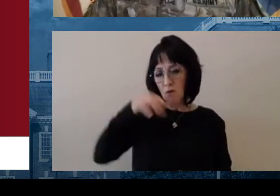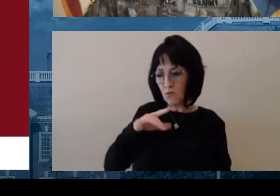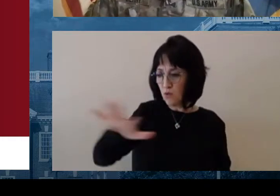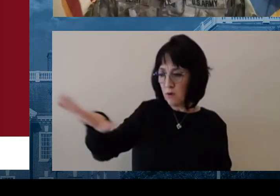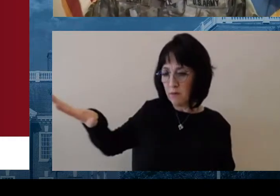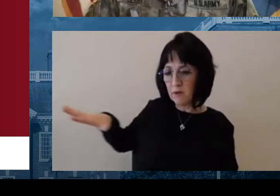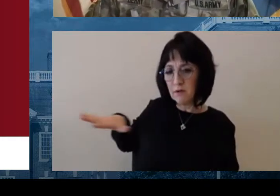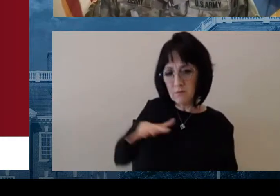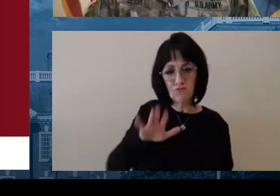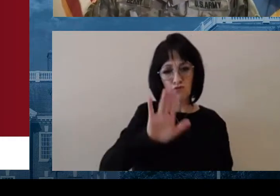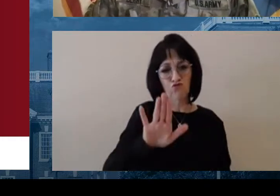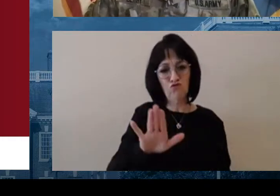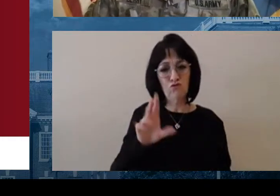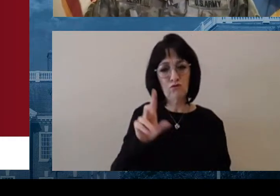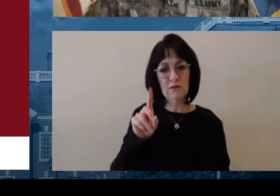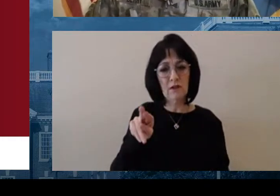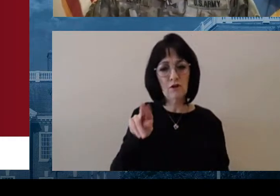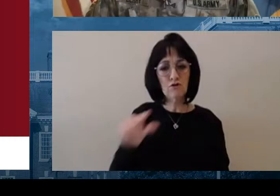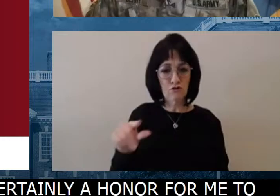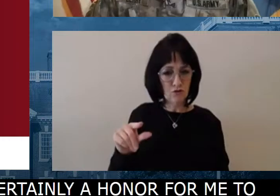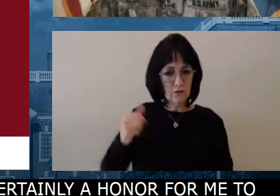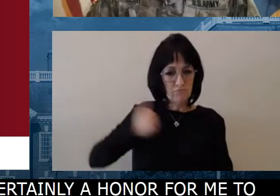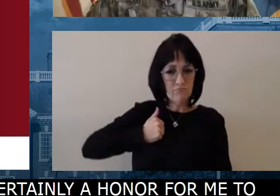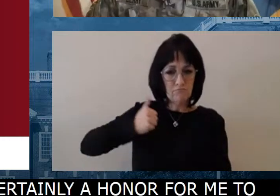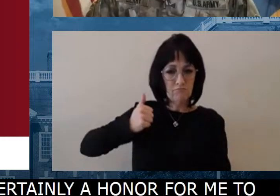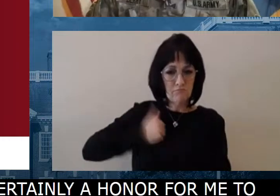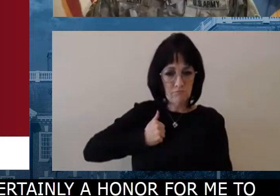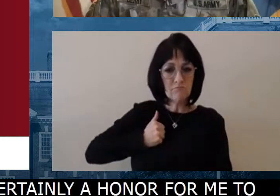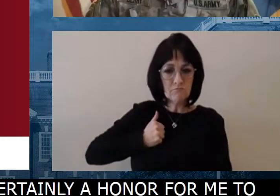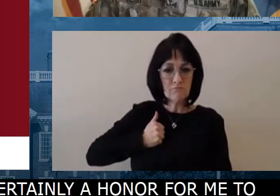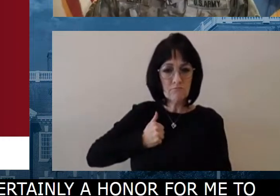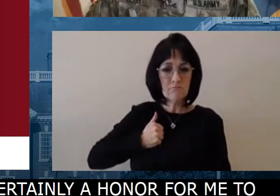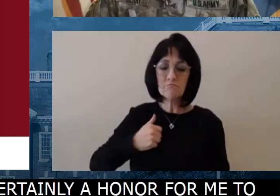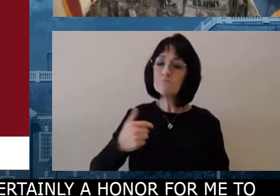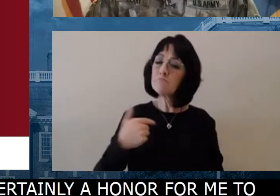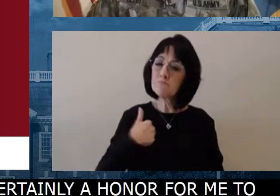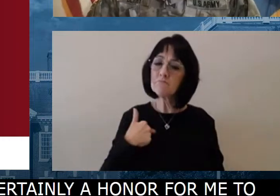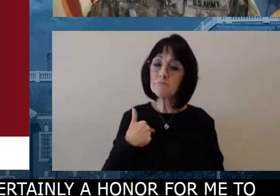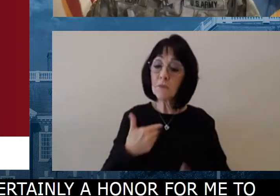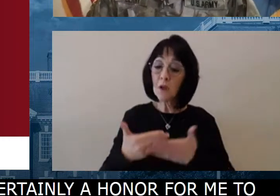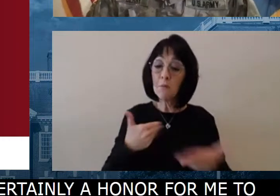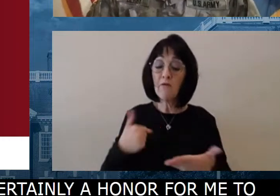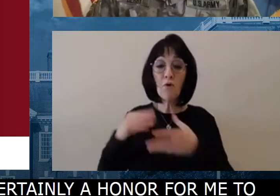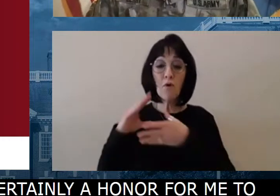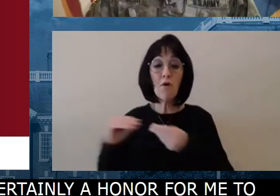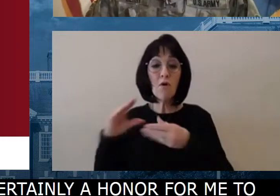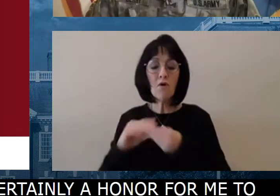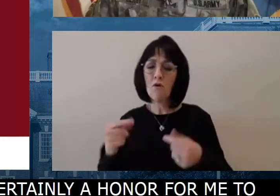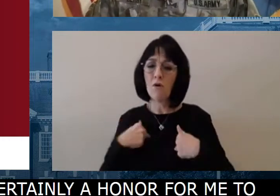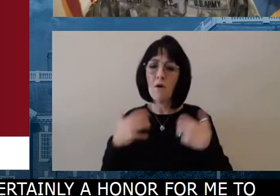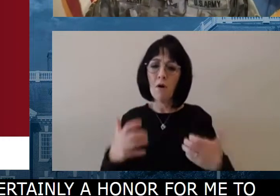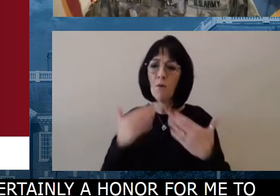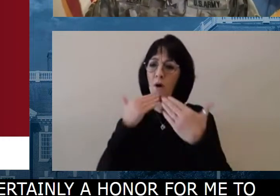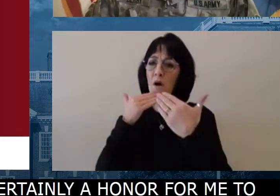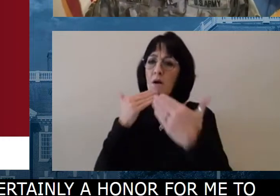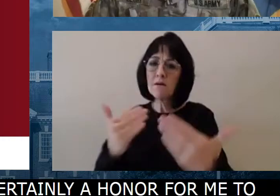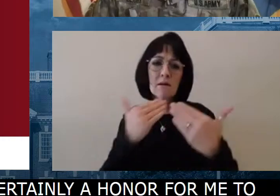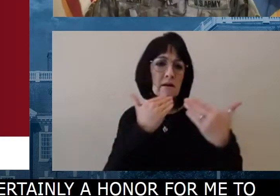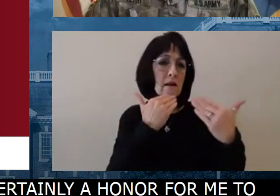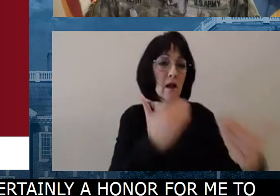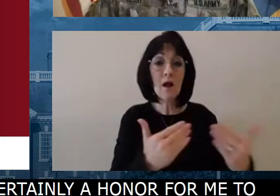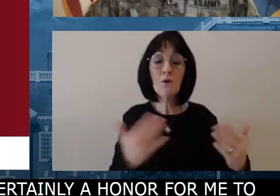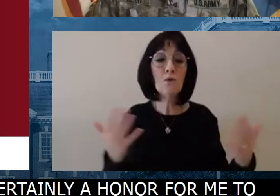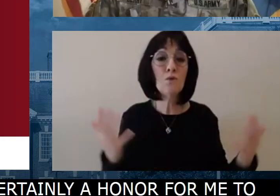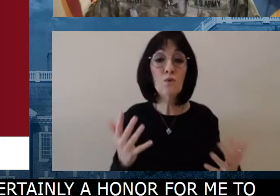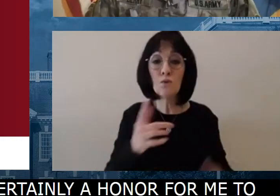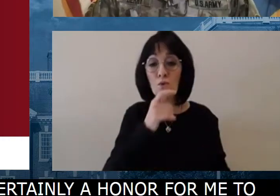would like to take the opportunity to put out a very sincere thank you to the families of our Guardsmen and to the employers, because it